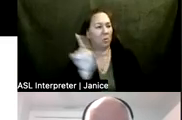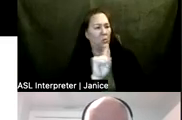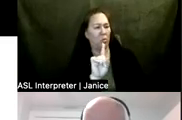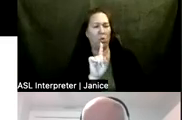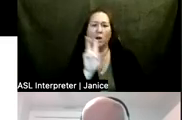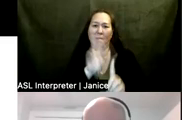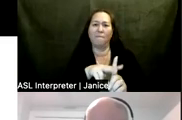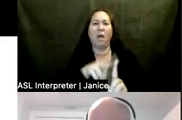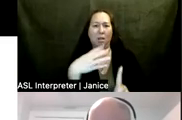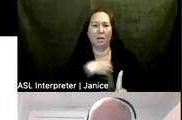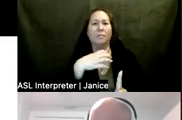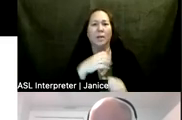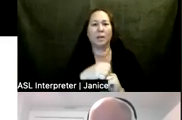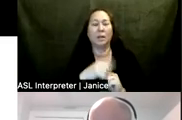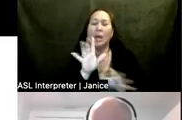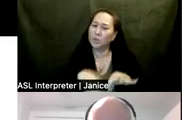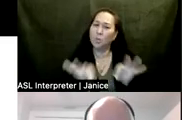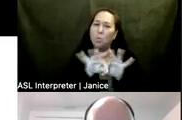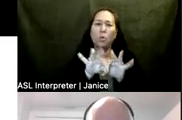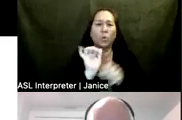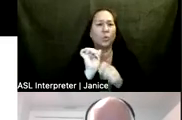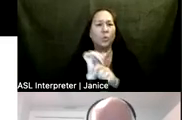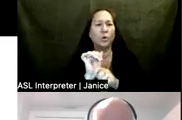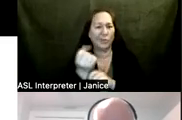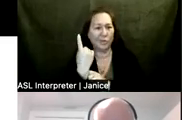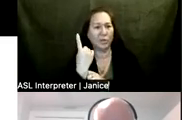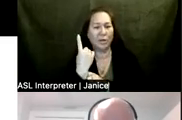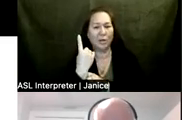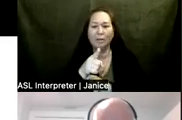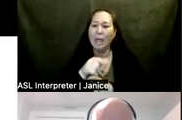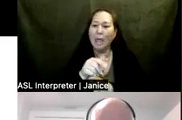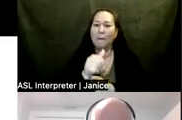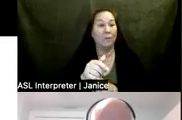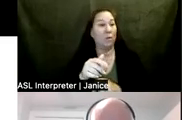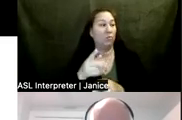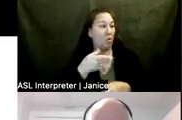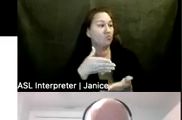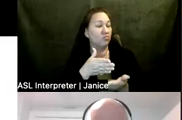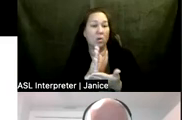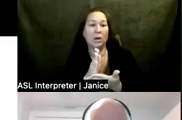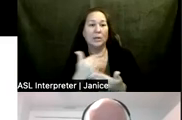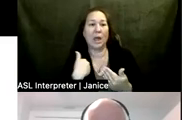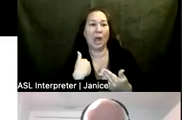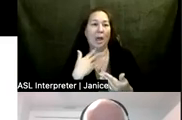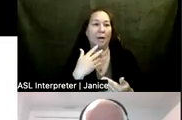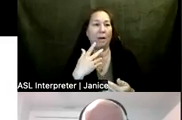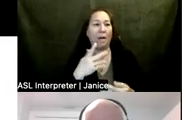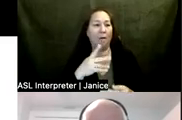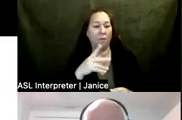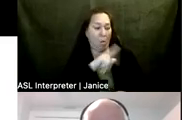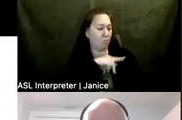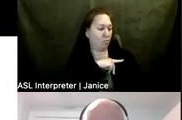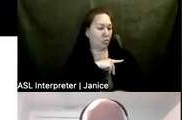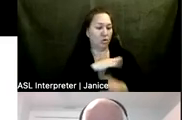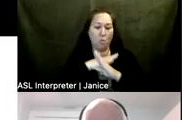I think it's very important workers understand they have a right to personal protective equipment, gloves, safety glasses, fall protection